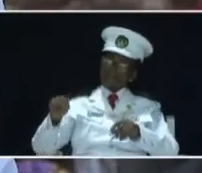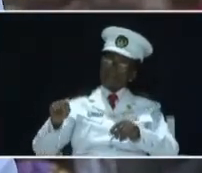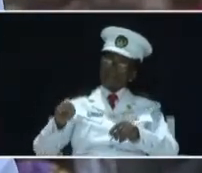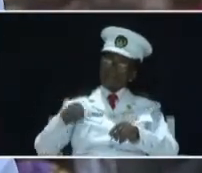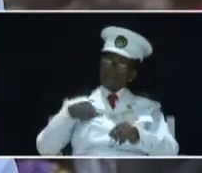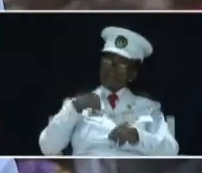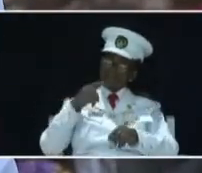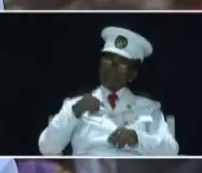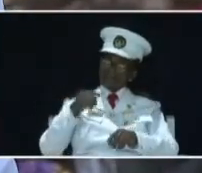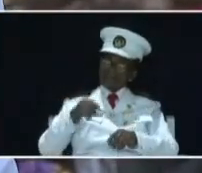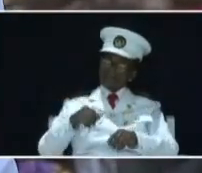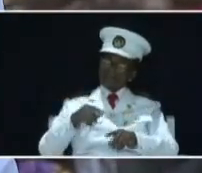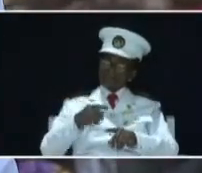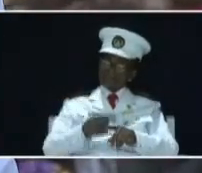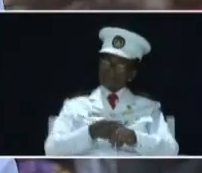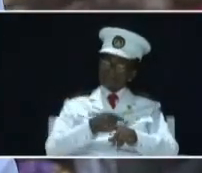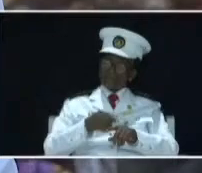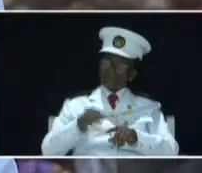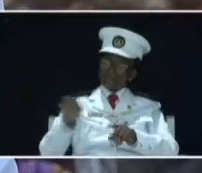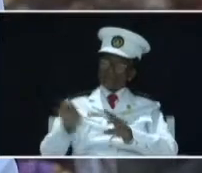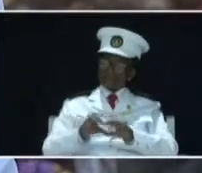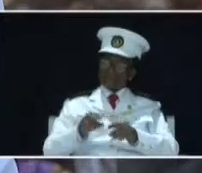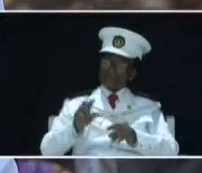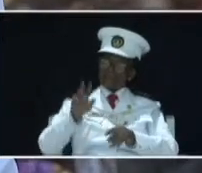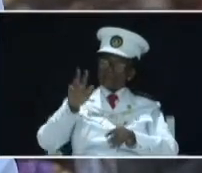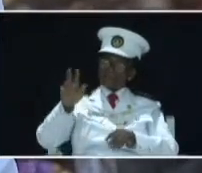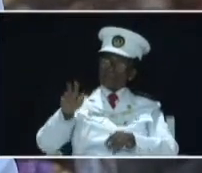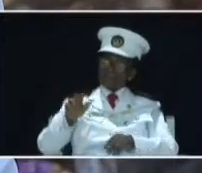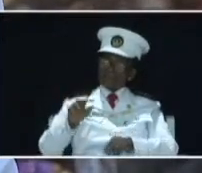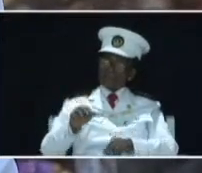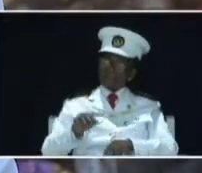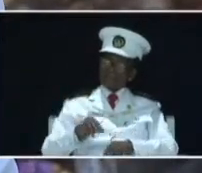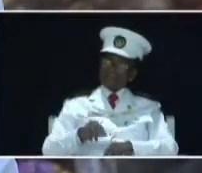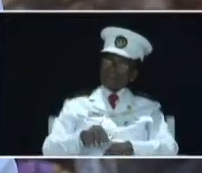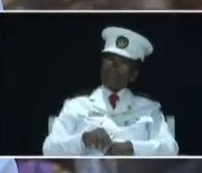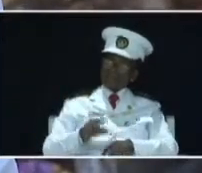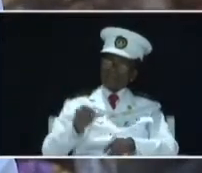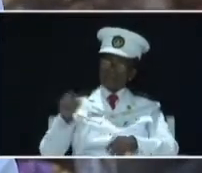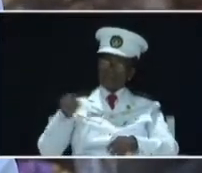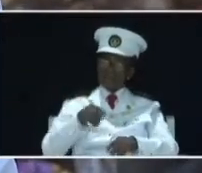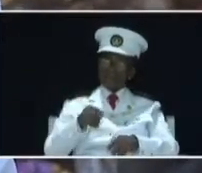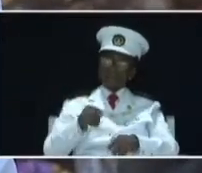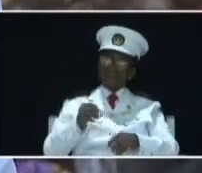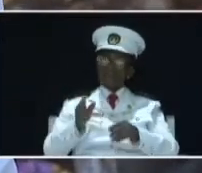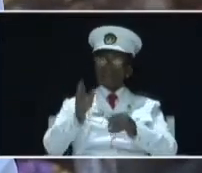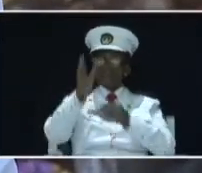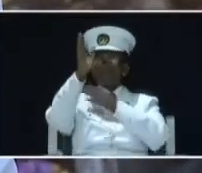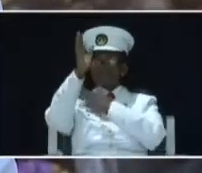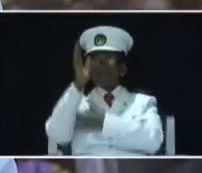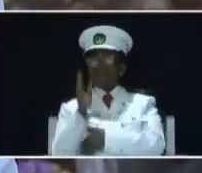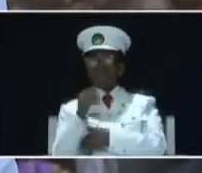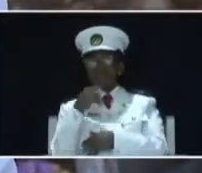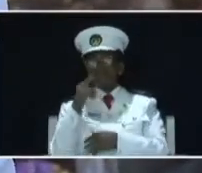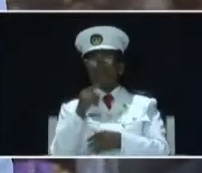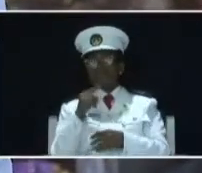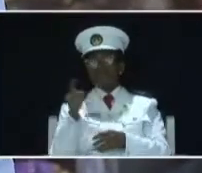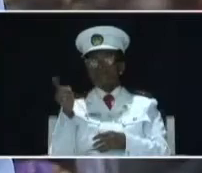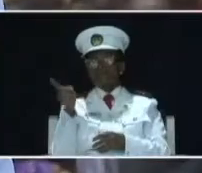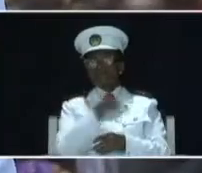Acts chapter 1, verse 8, the Almighty God said, you will receive